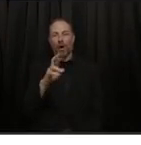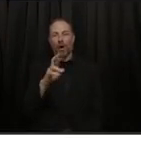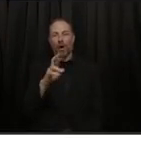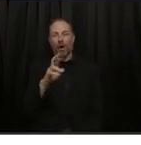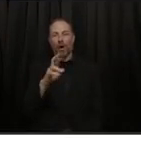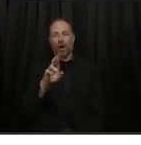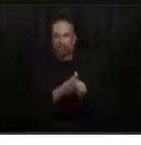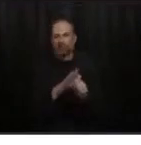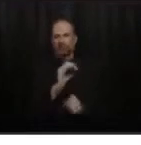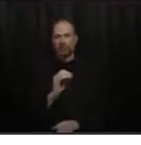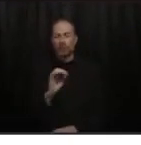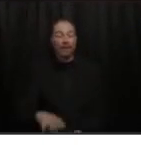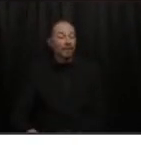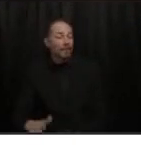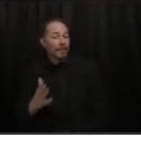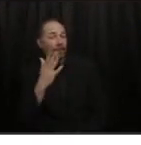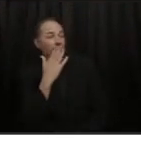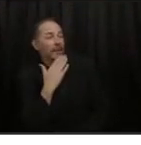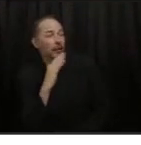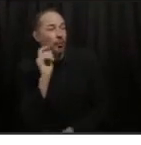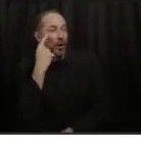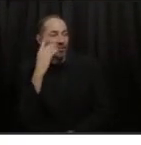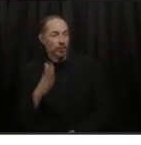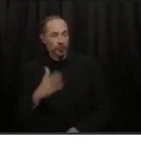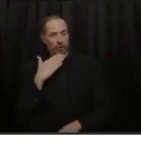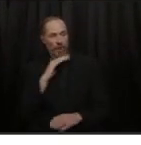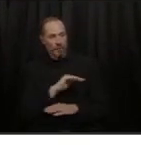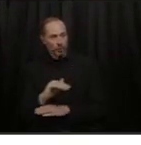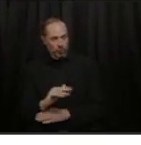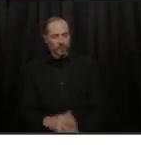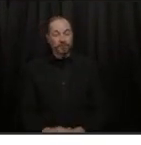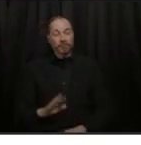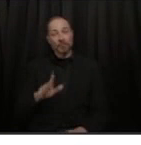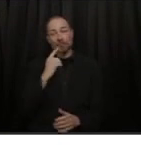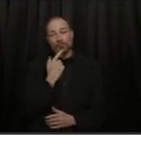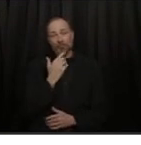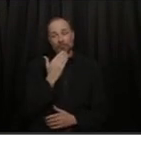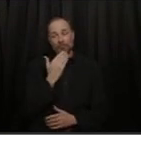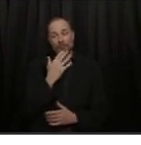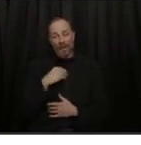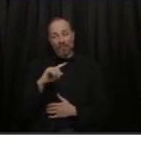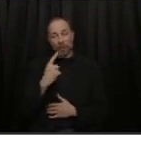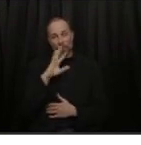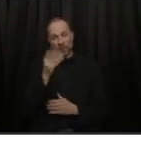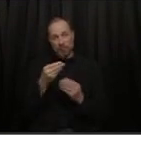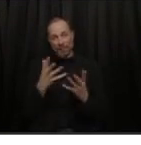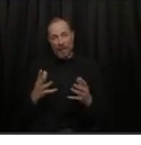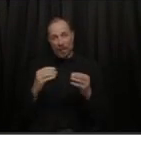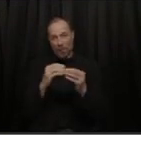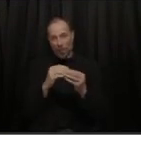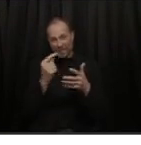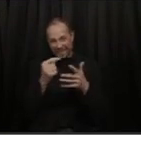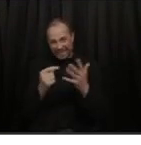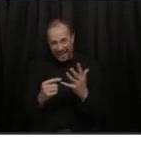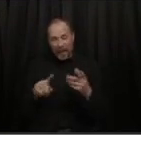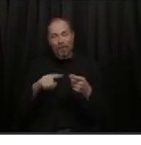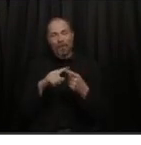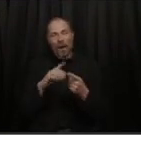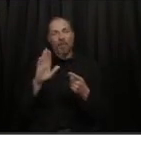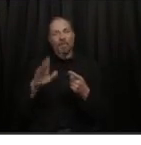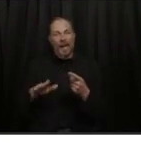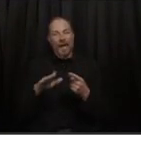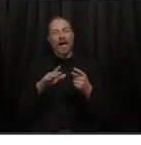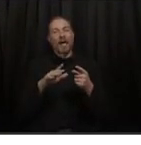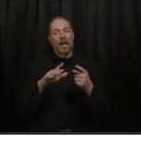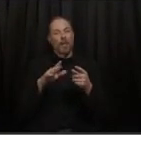Thank you, Governor. Good afternoon. So today I would like to first provide you with some additional details about the case of the Omicron variant that